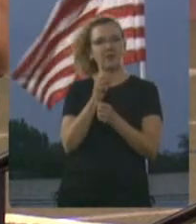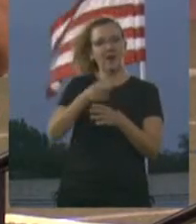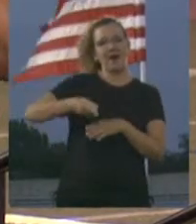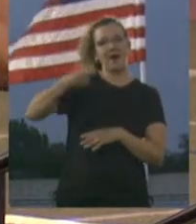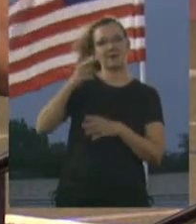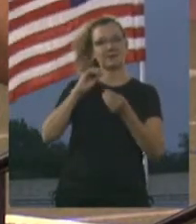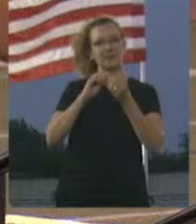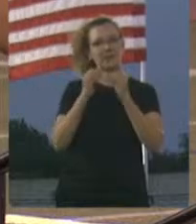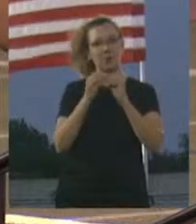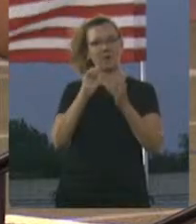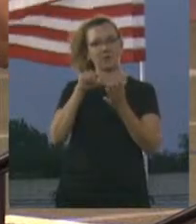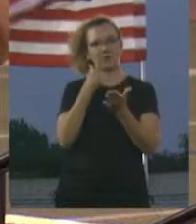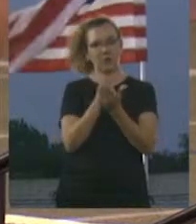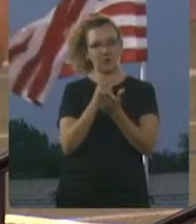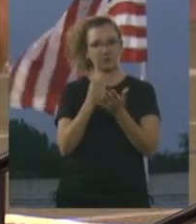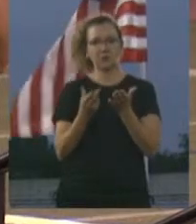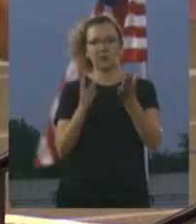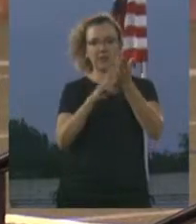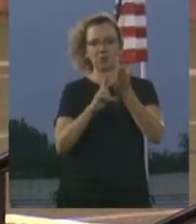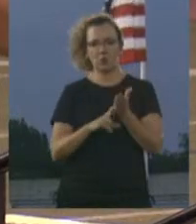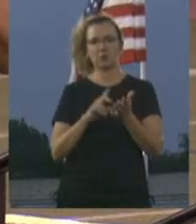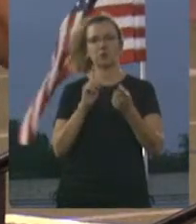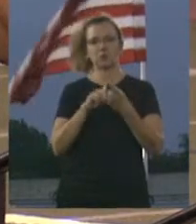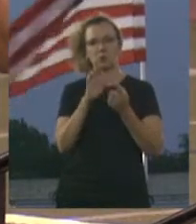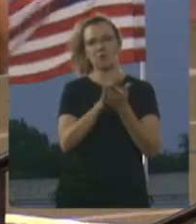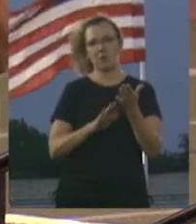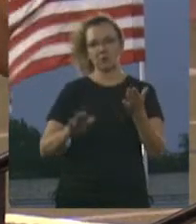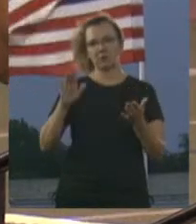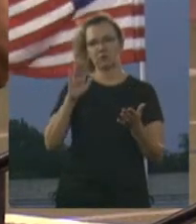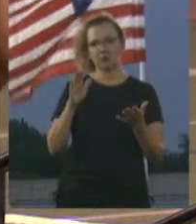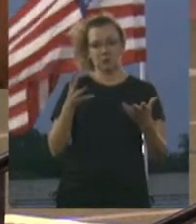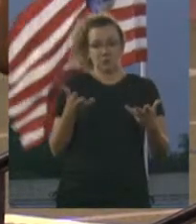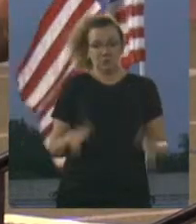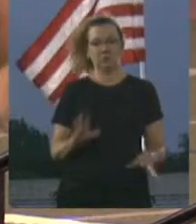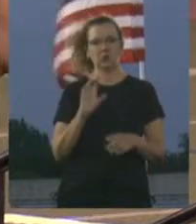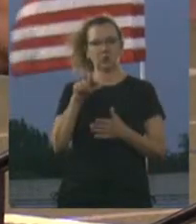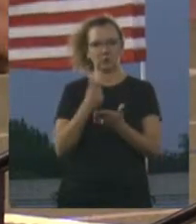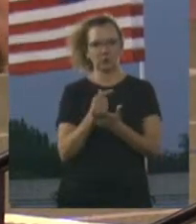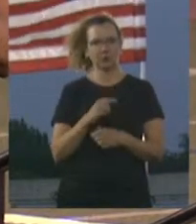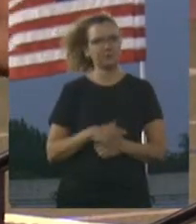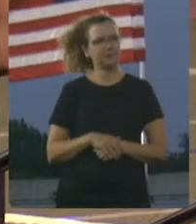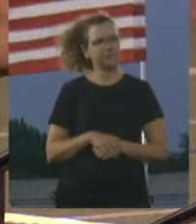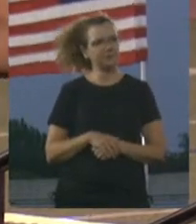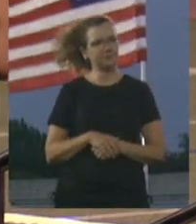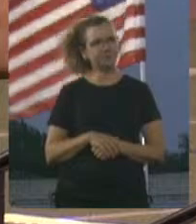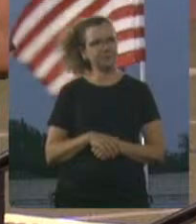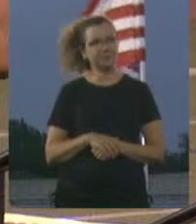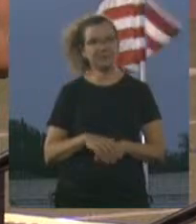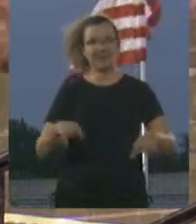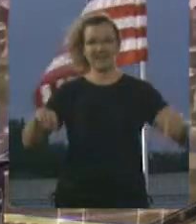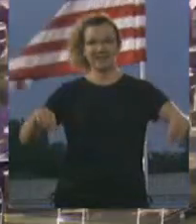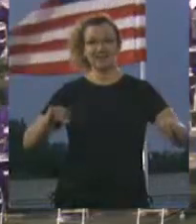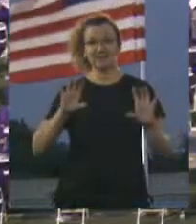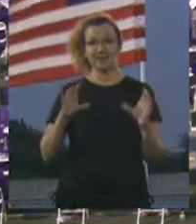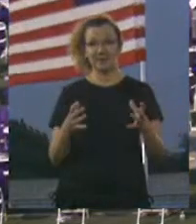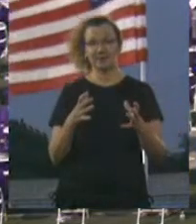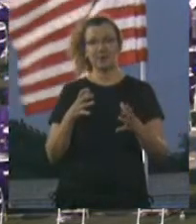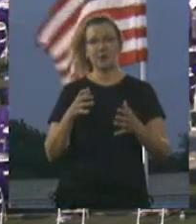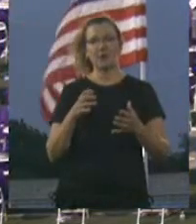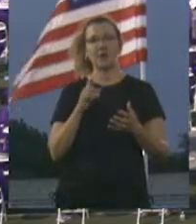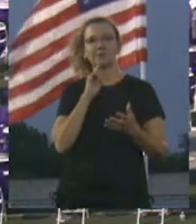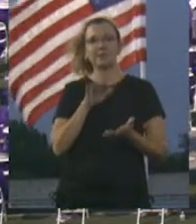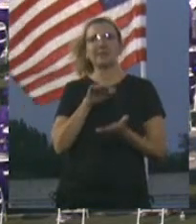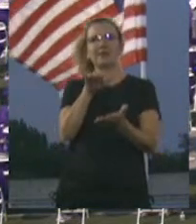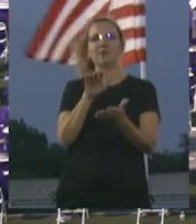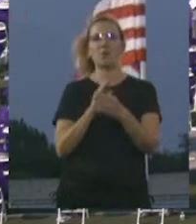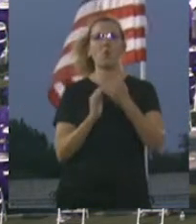number of graduates enrolling into college after graduation. This class has been awarded over